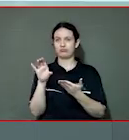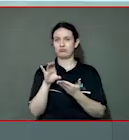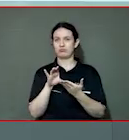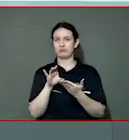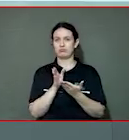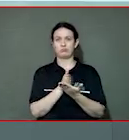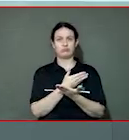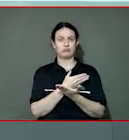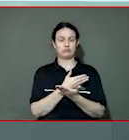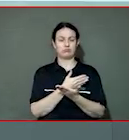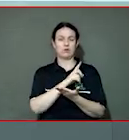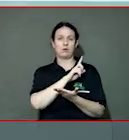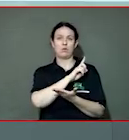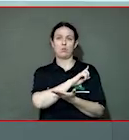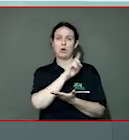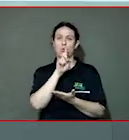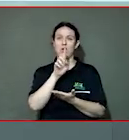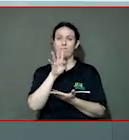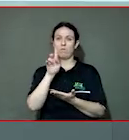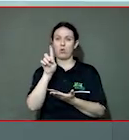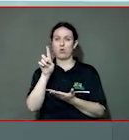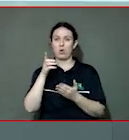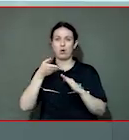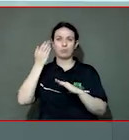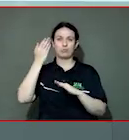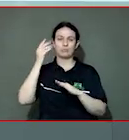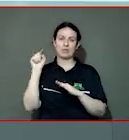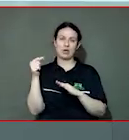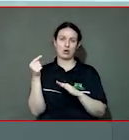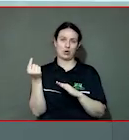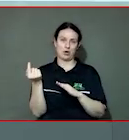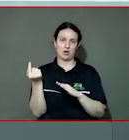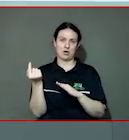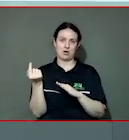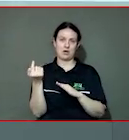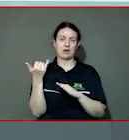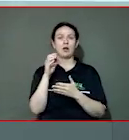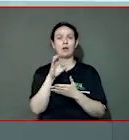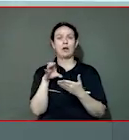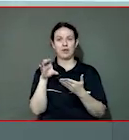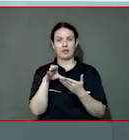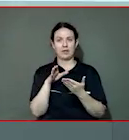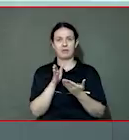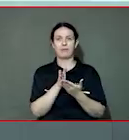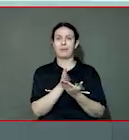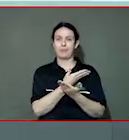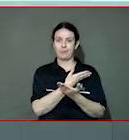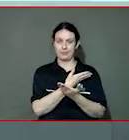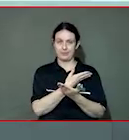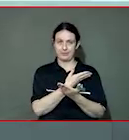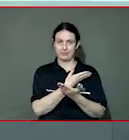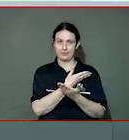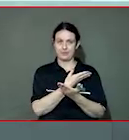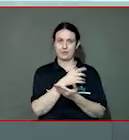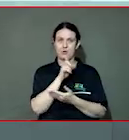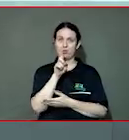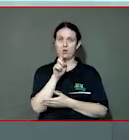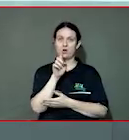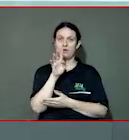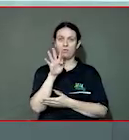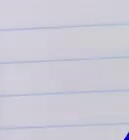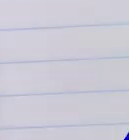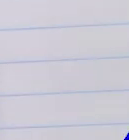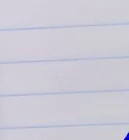be higher than 141. So do you see I make a cancellation already there? It can't be